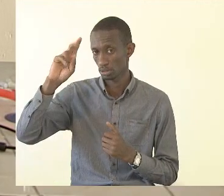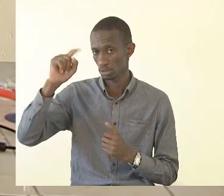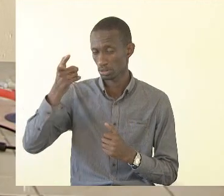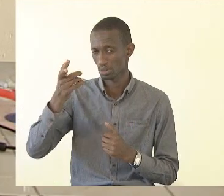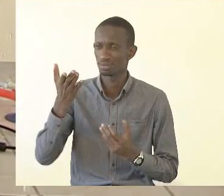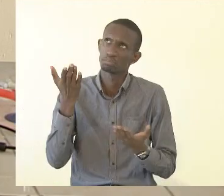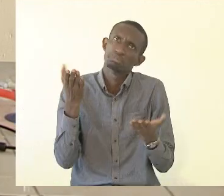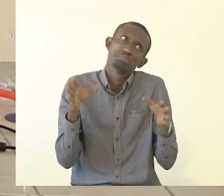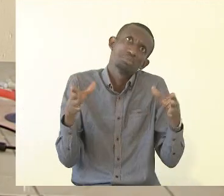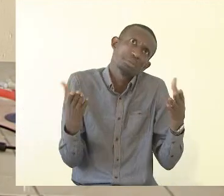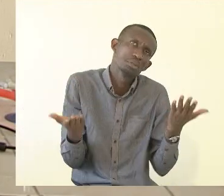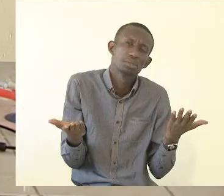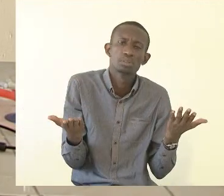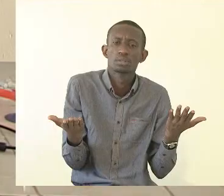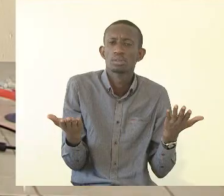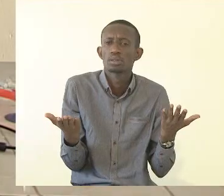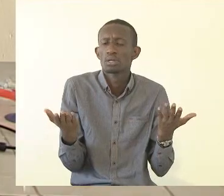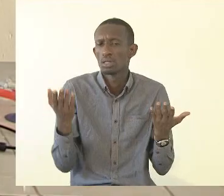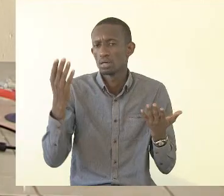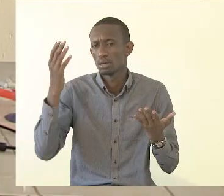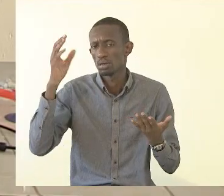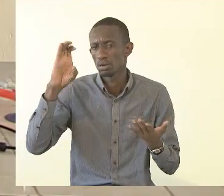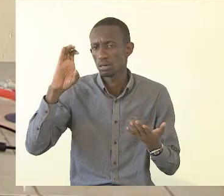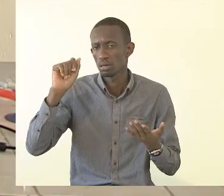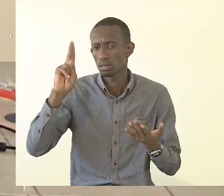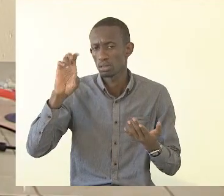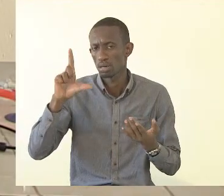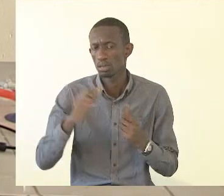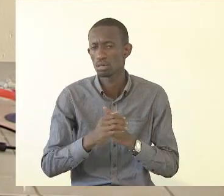aqueous sodium hydroxide,